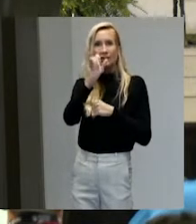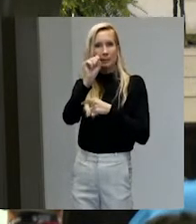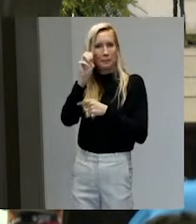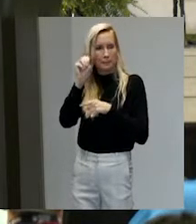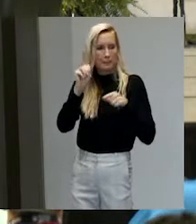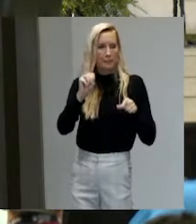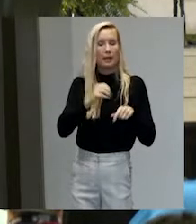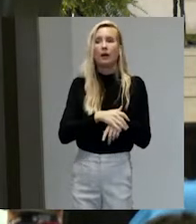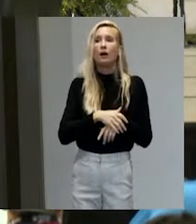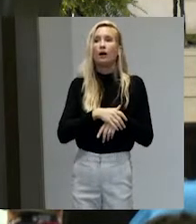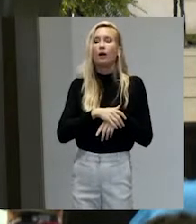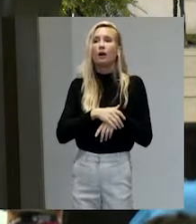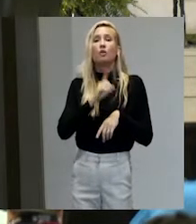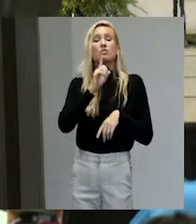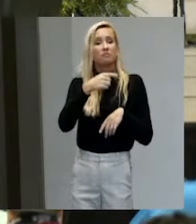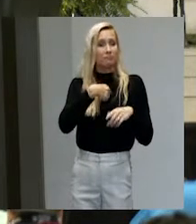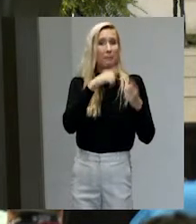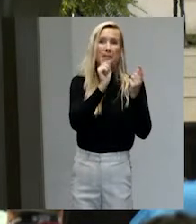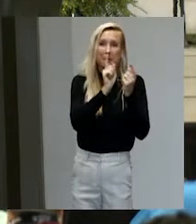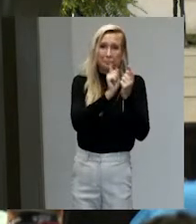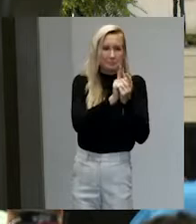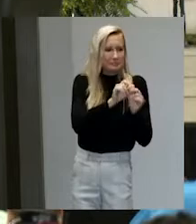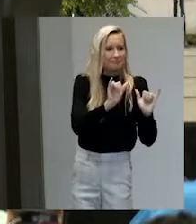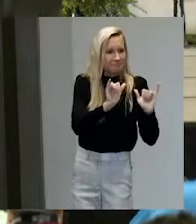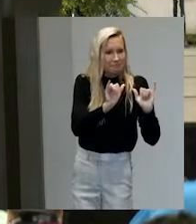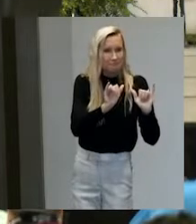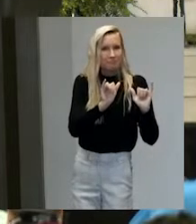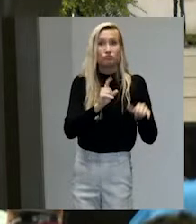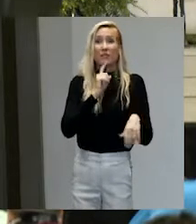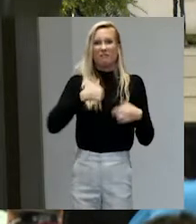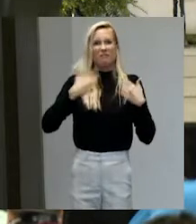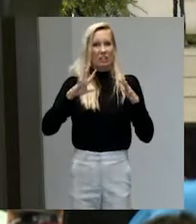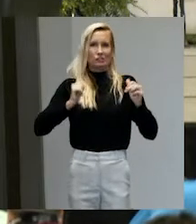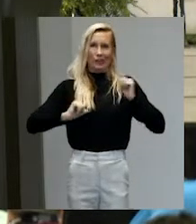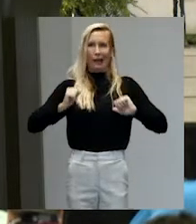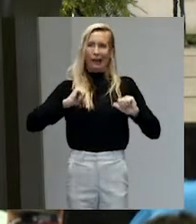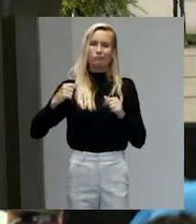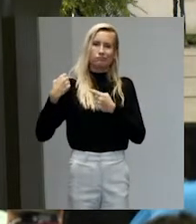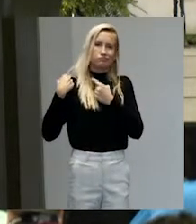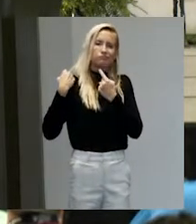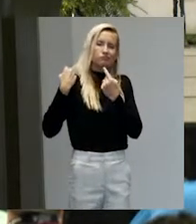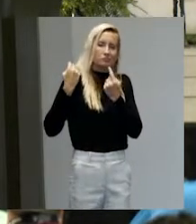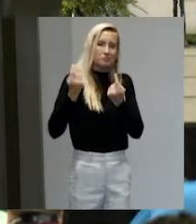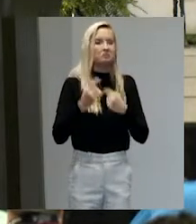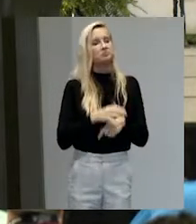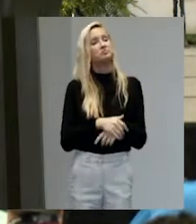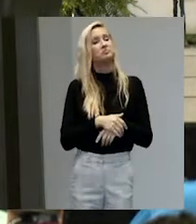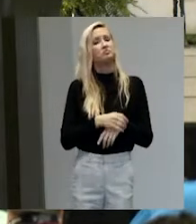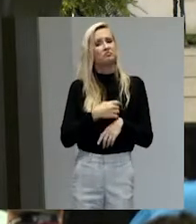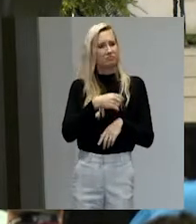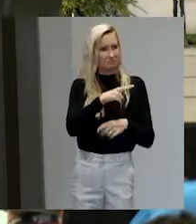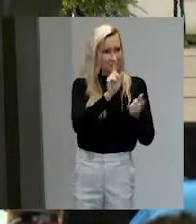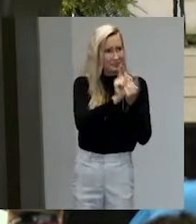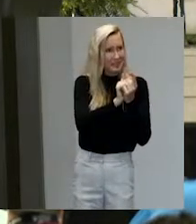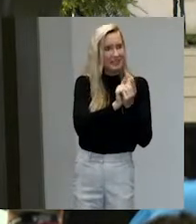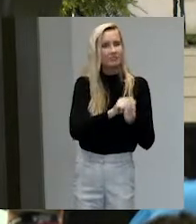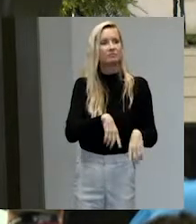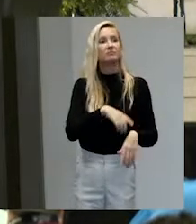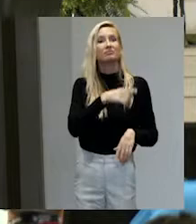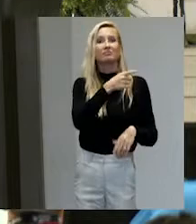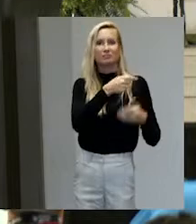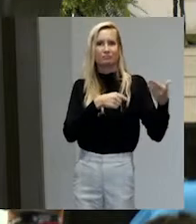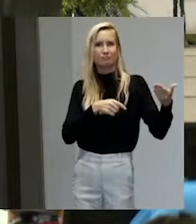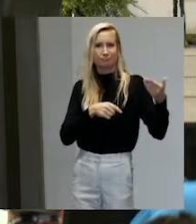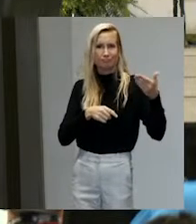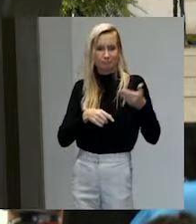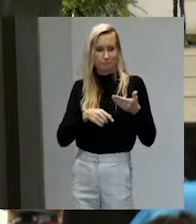while, so she wrote a pitch to Cami Patton, the casting director, and I